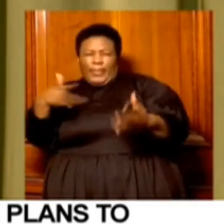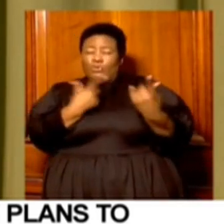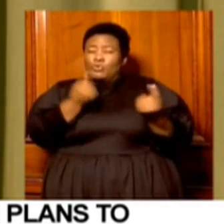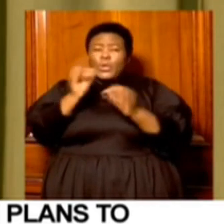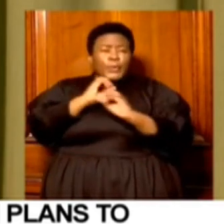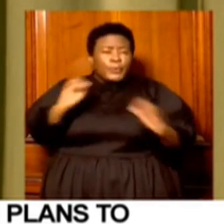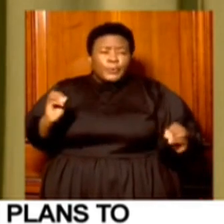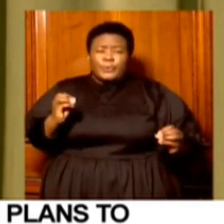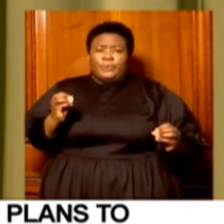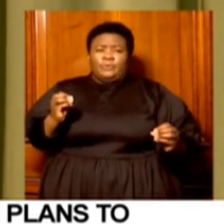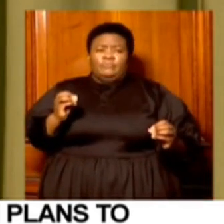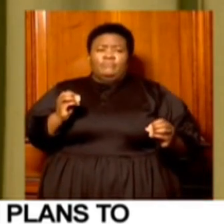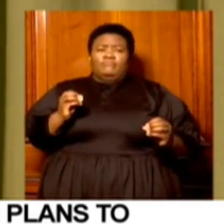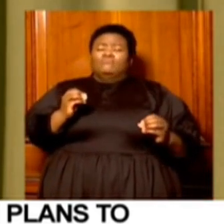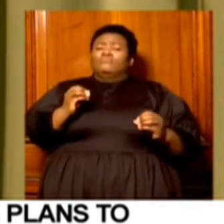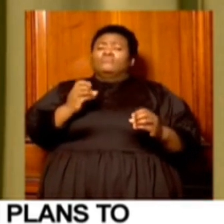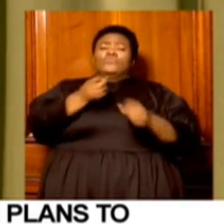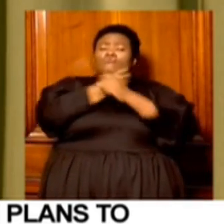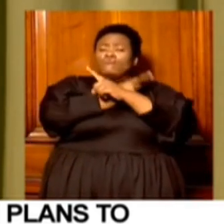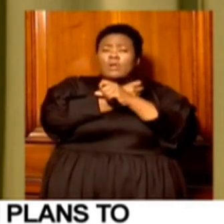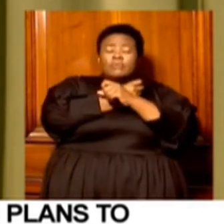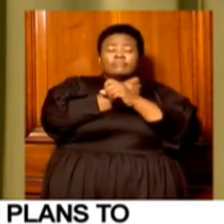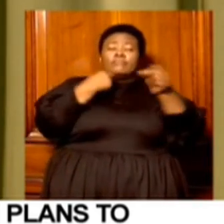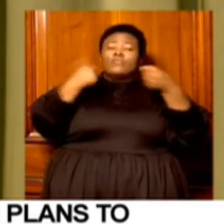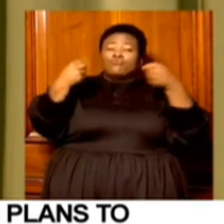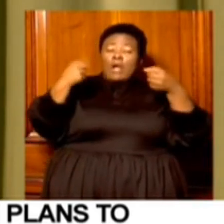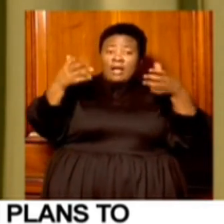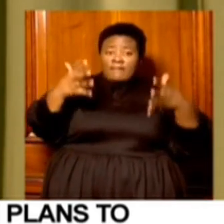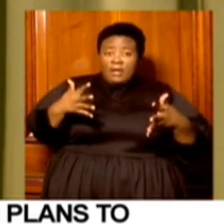not sanitize, the driver does not sanitize,